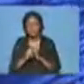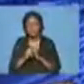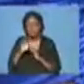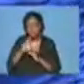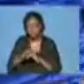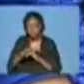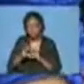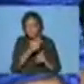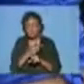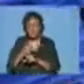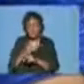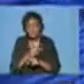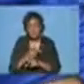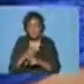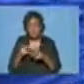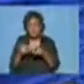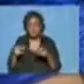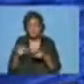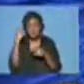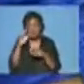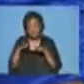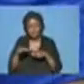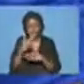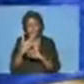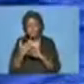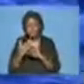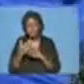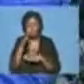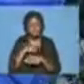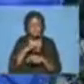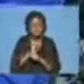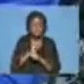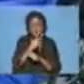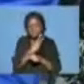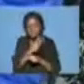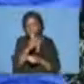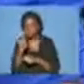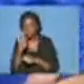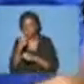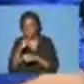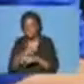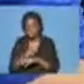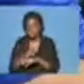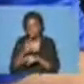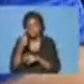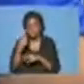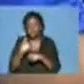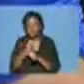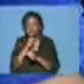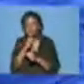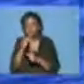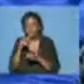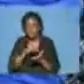work. Some of us work in 2 and 3 jobs to make sure rent, mortgage, light bill, make sure these children are ready for back to school. And we leave our children, you know, with any